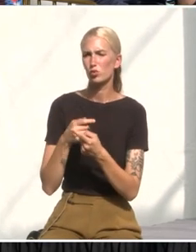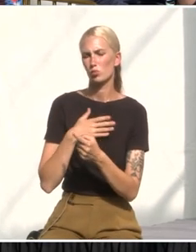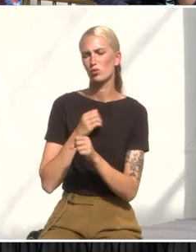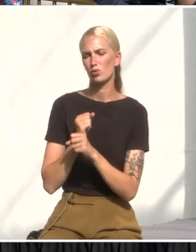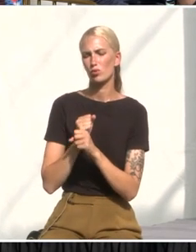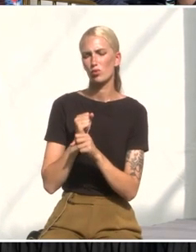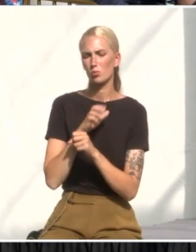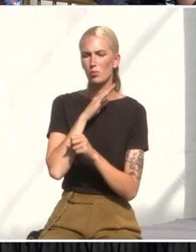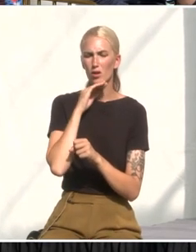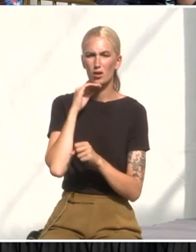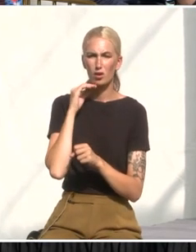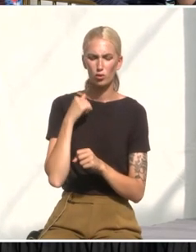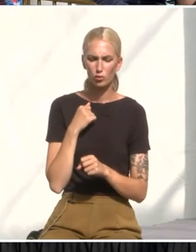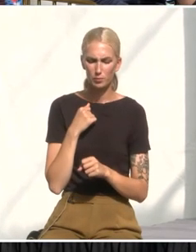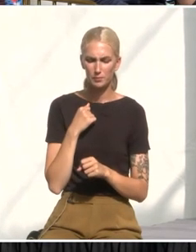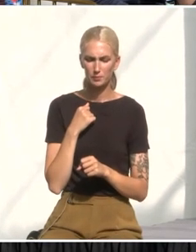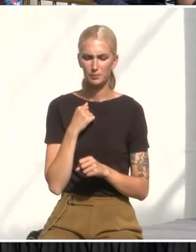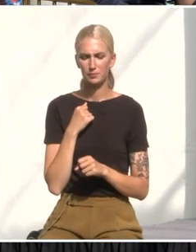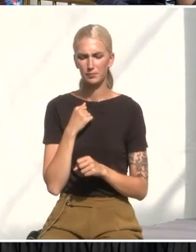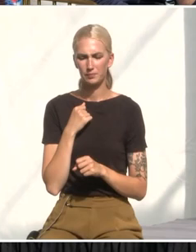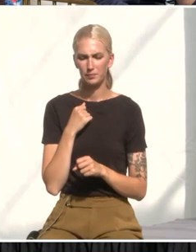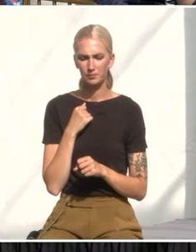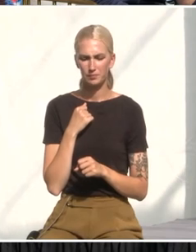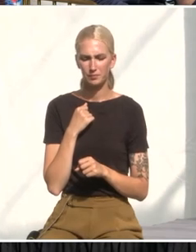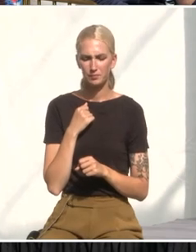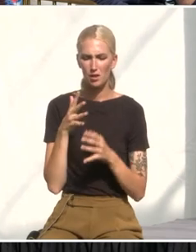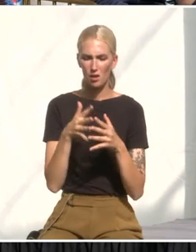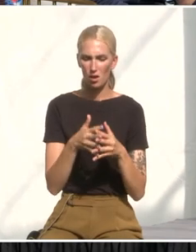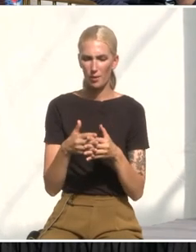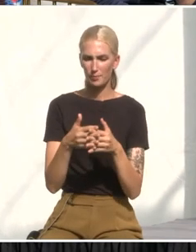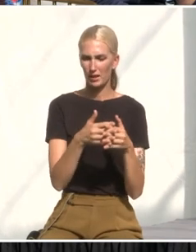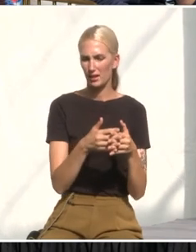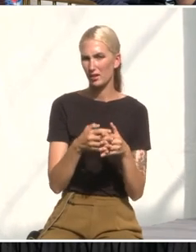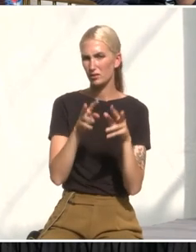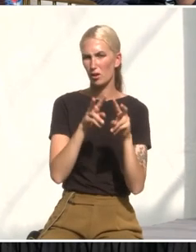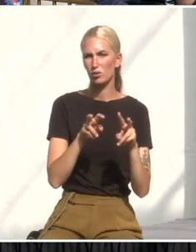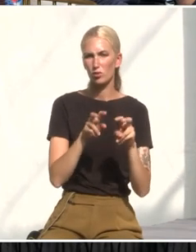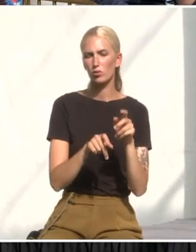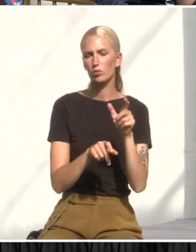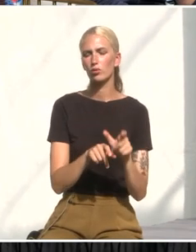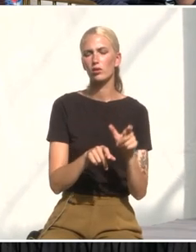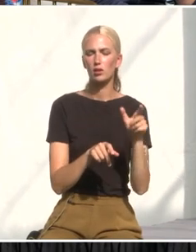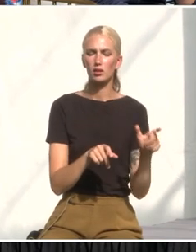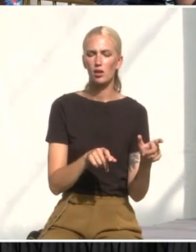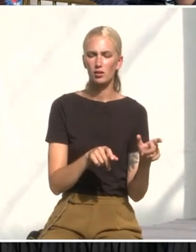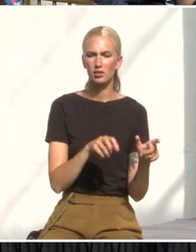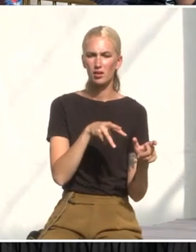and I found two. I think they're American researchers called